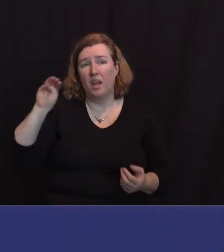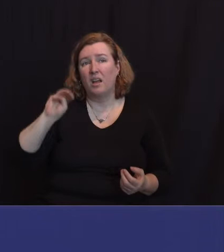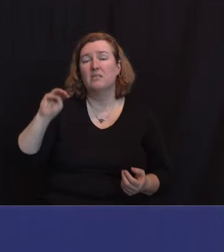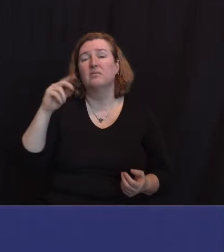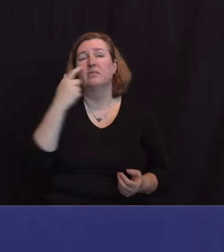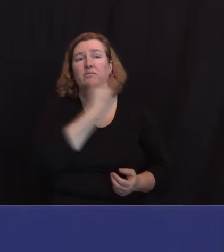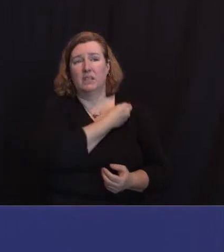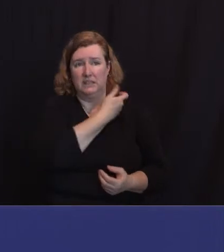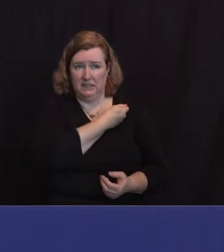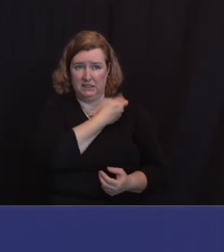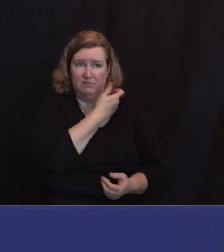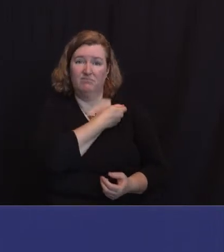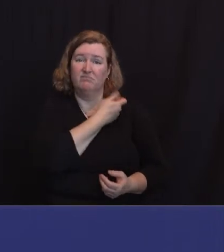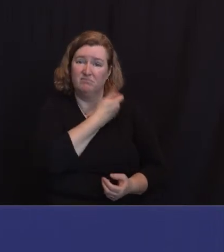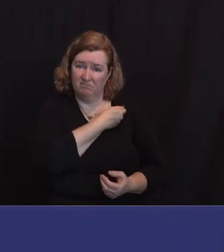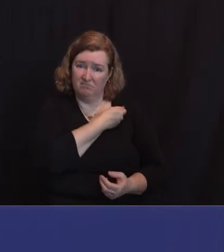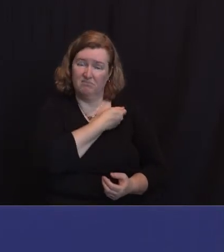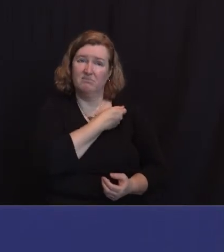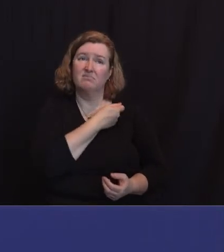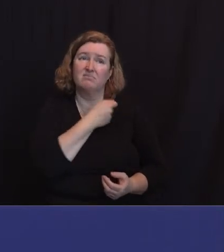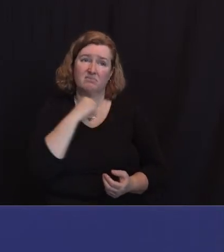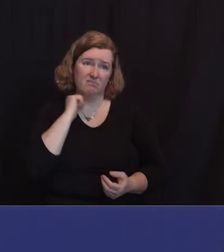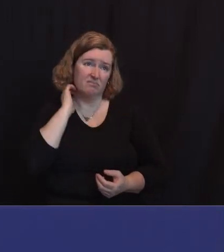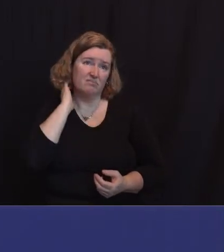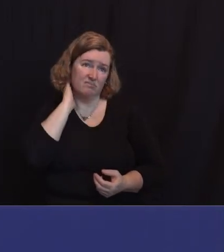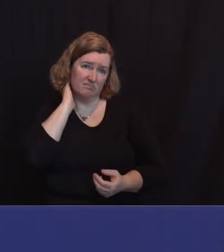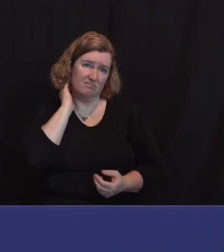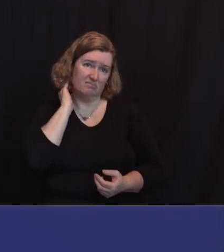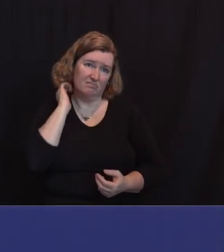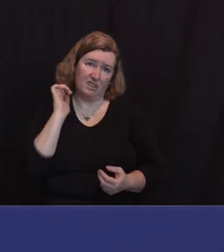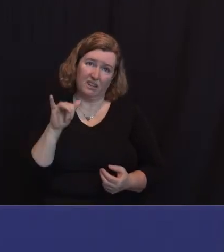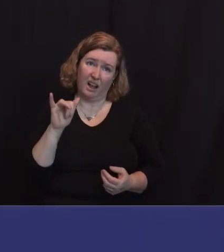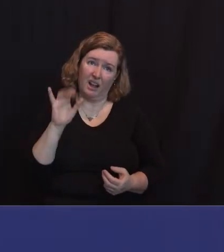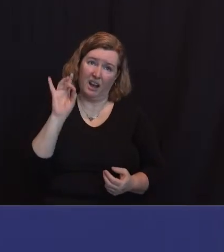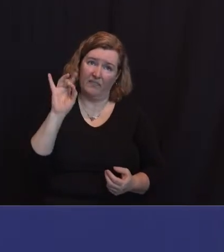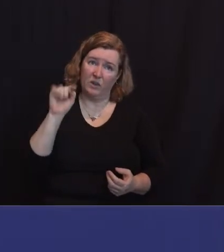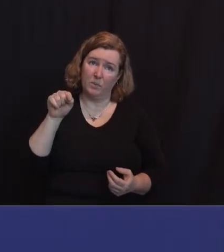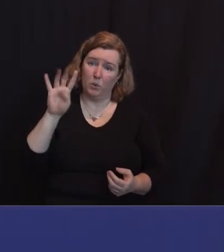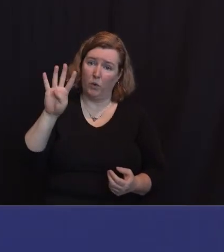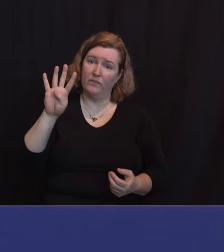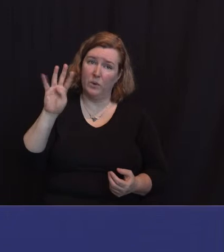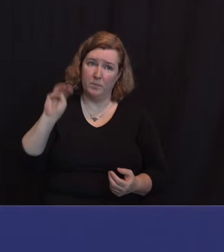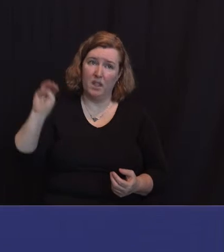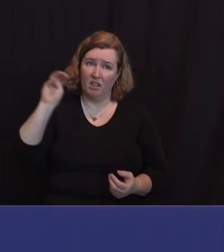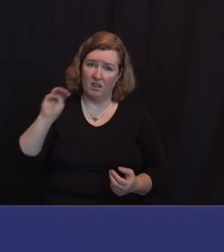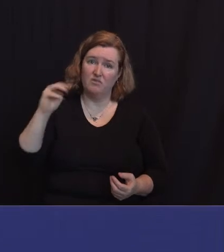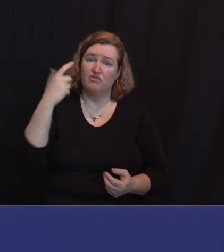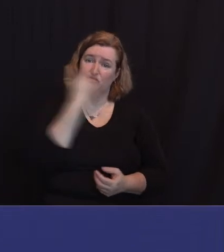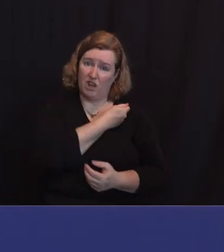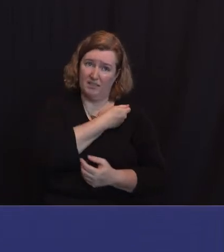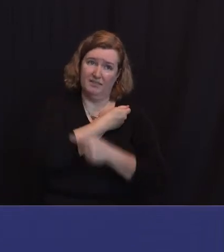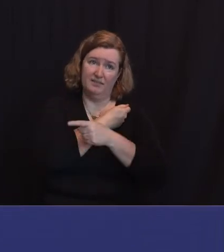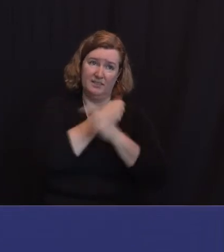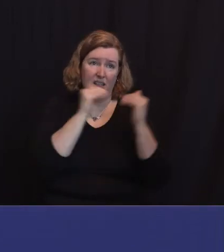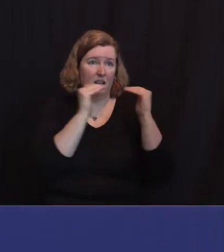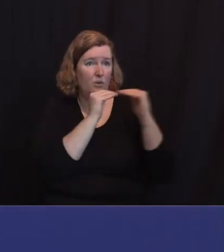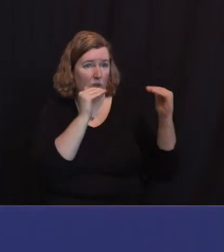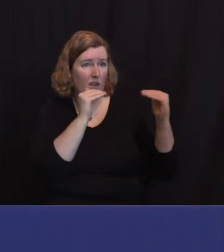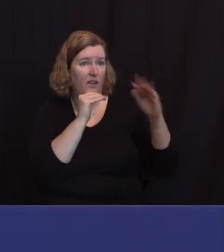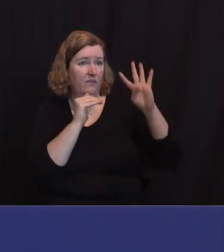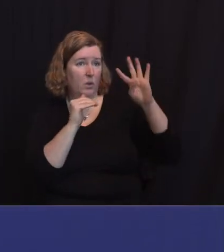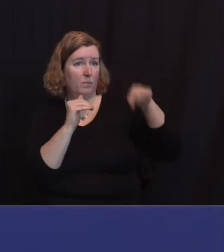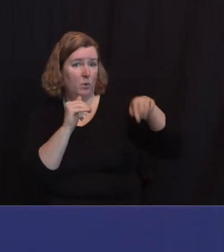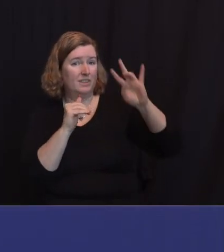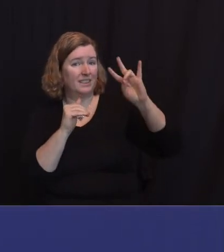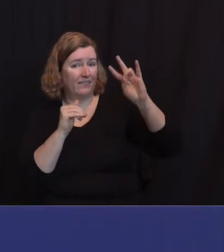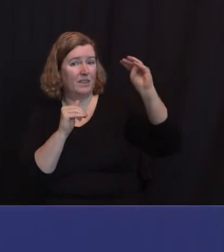to 4.7 million people. I'm not sure we're there by Memorial Day, but we're well along. in that objective.